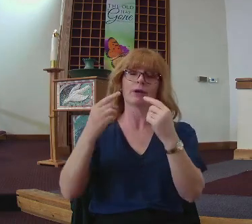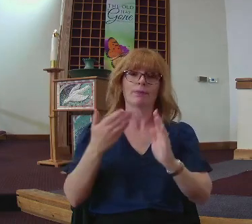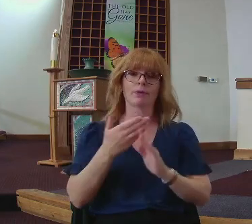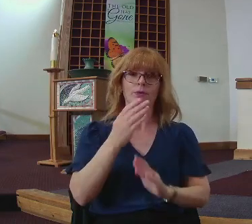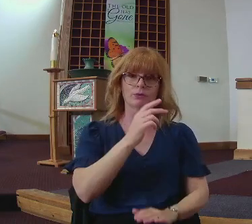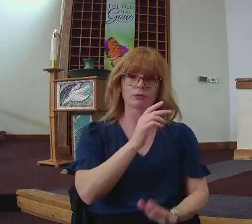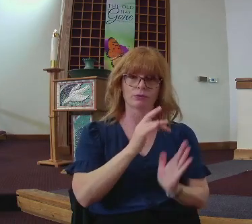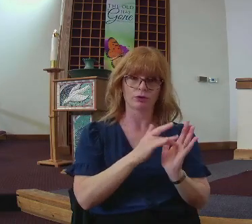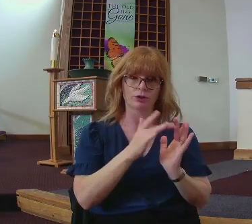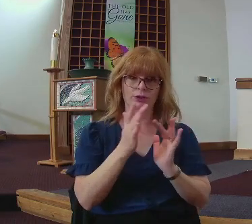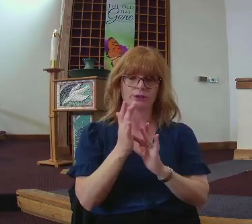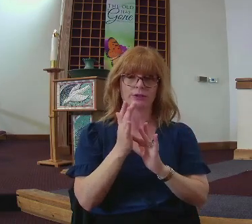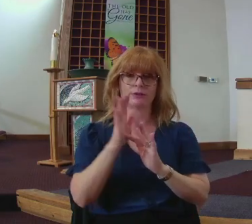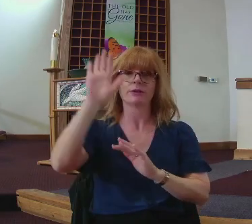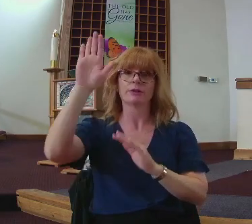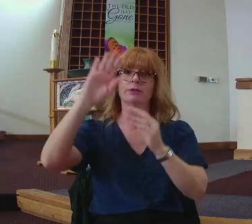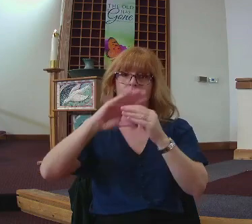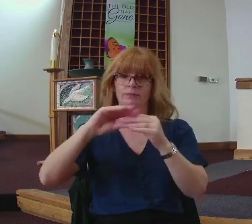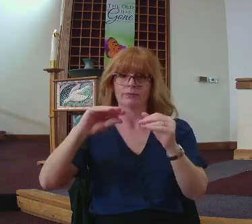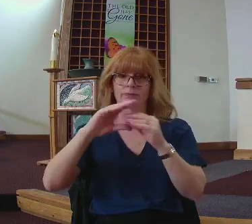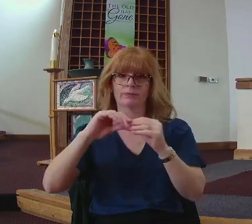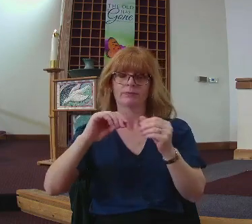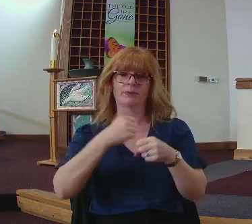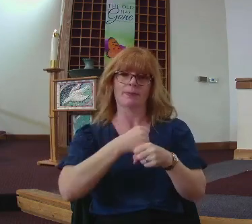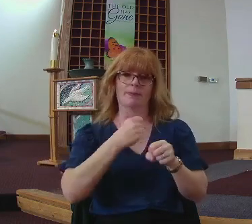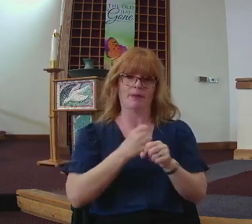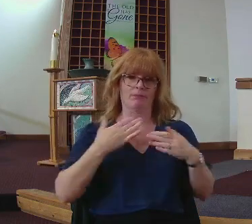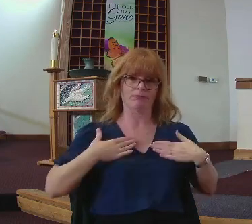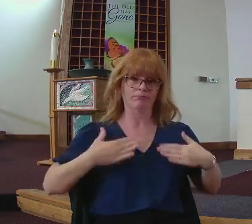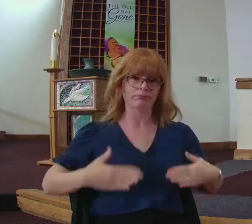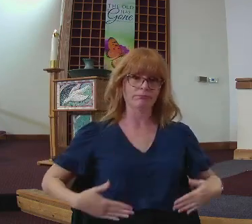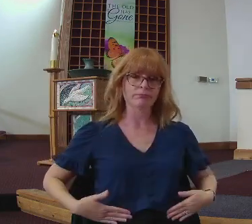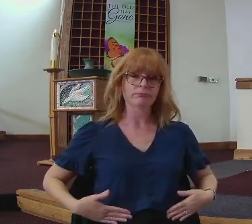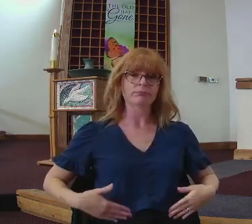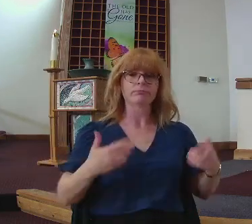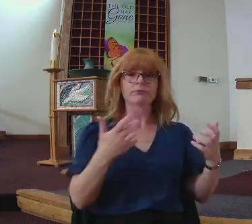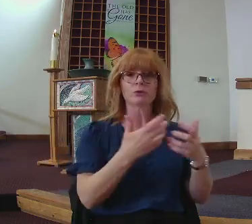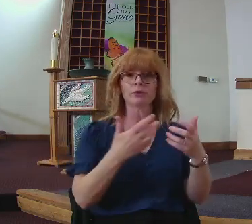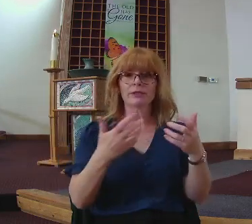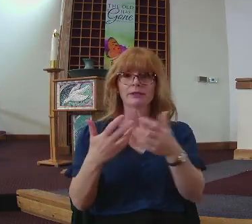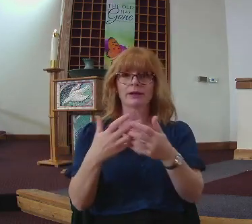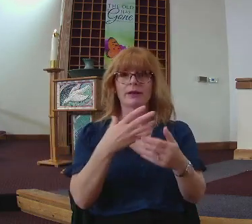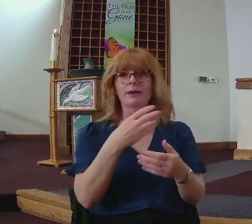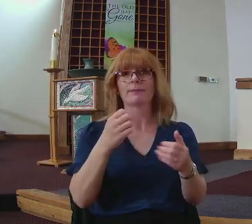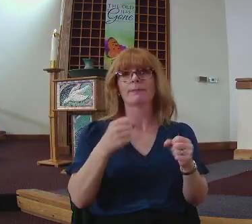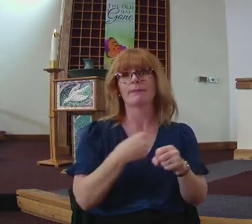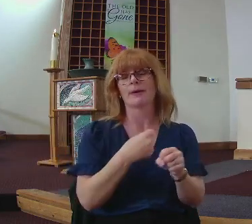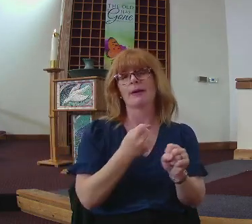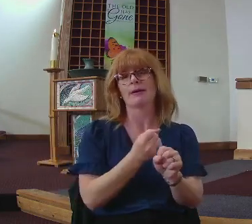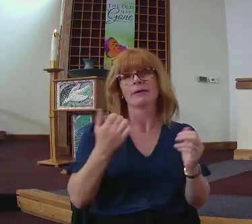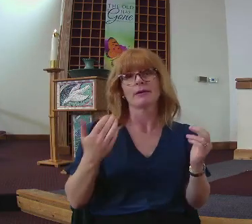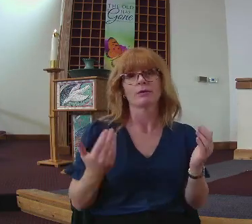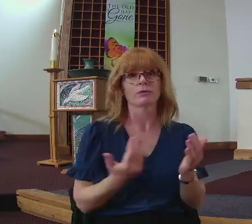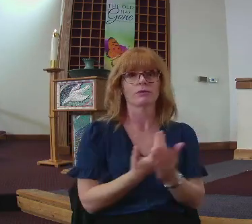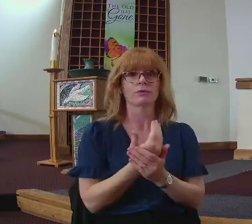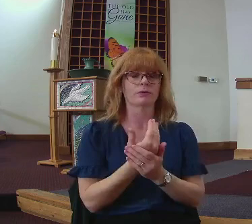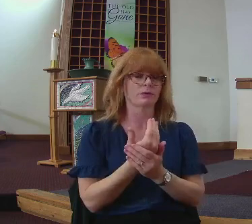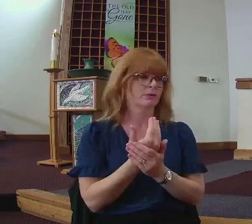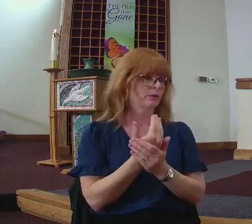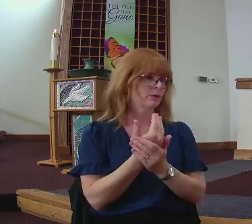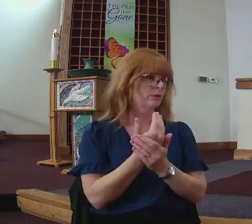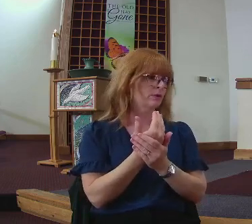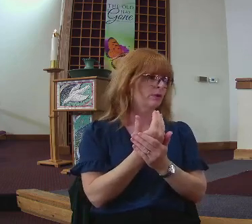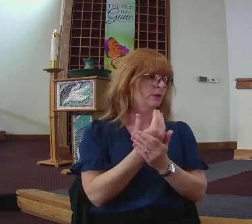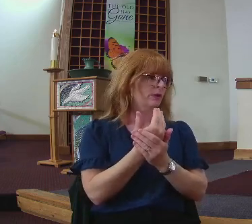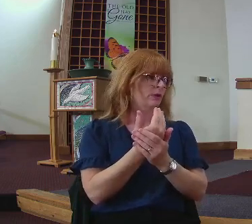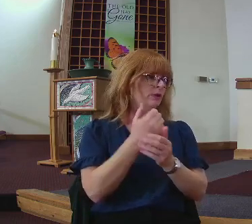Jesus, the Word made flesh, to reconcile and make new, who works in us and